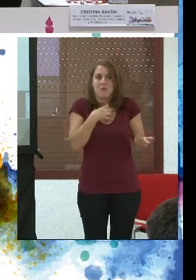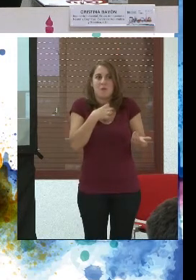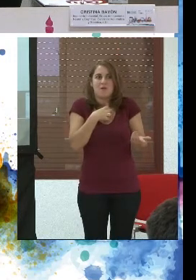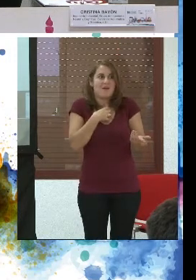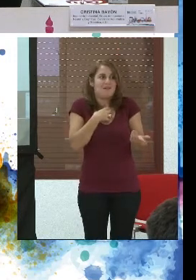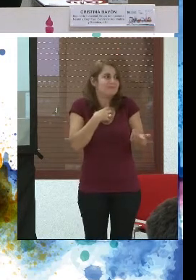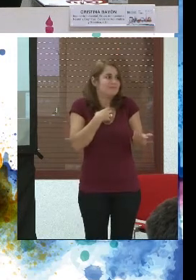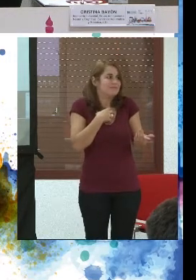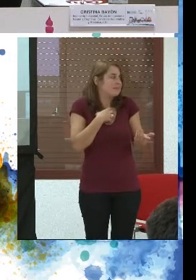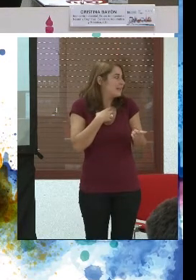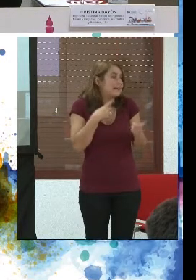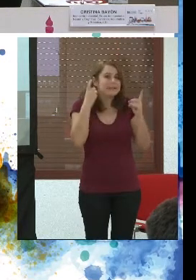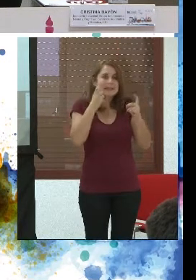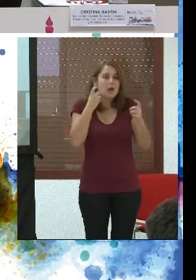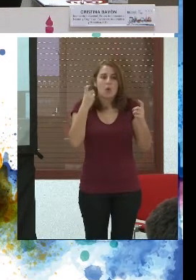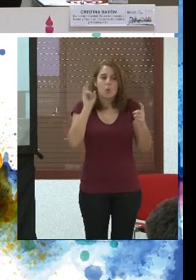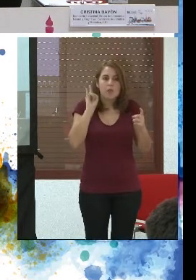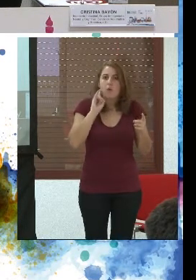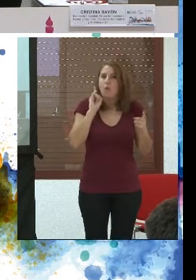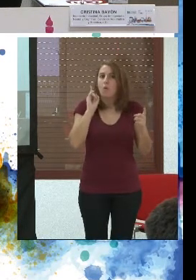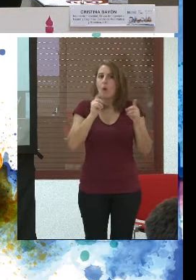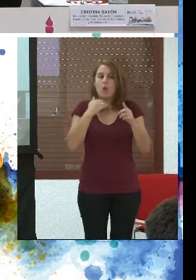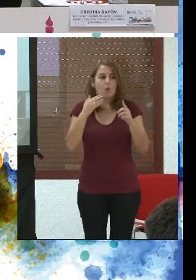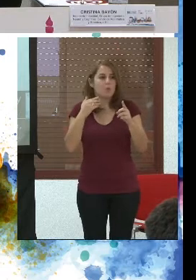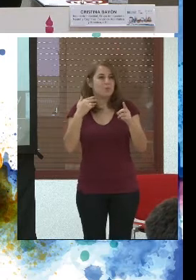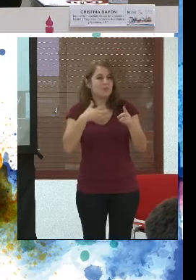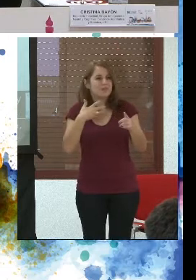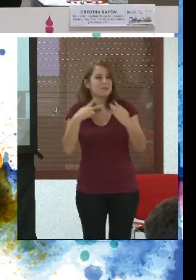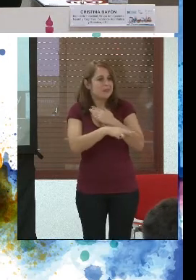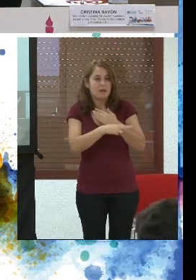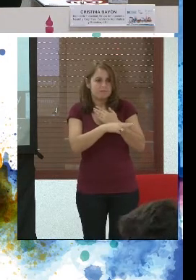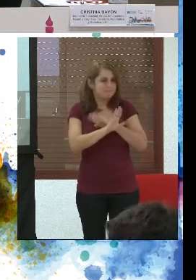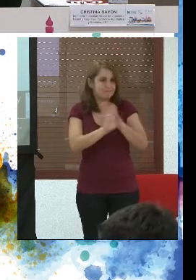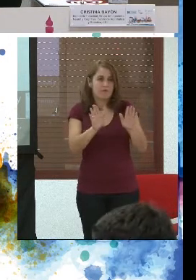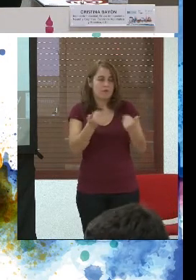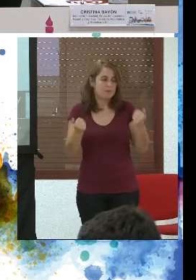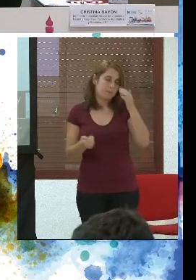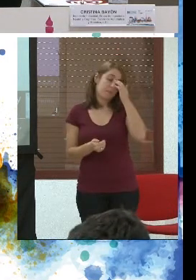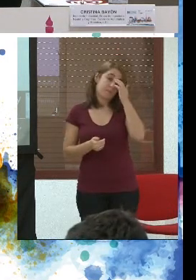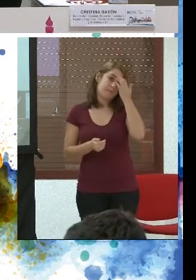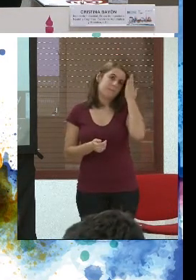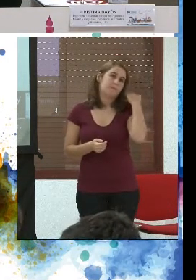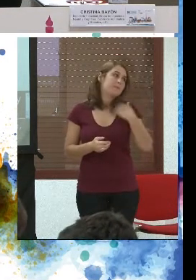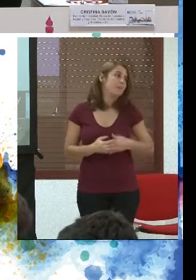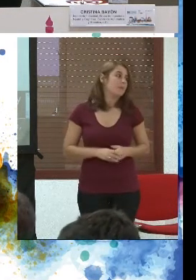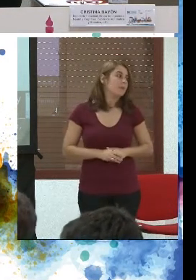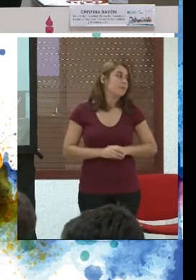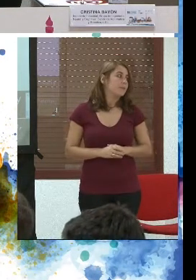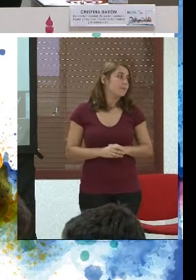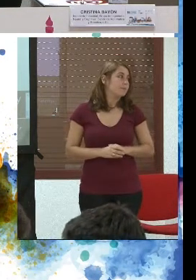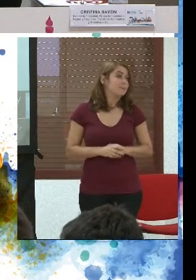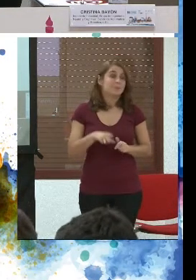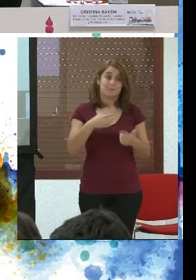electrically isolated, floating, to reduce the noise and the interference in the recordings of these